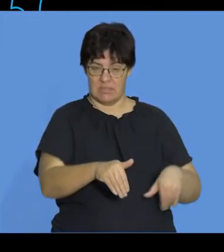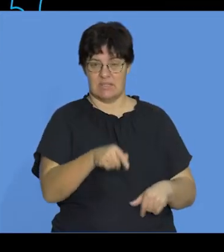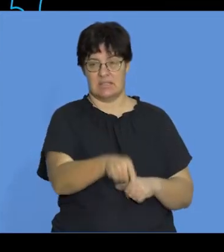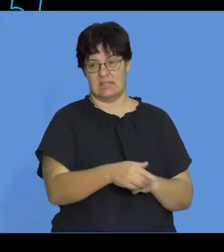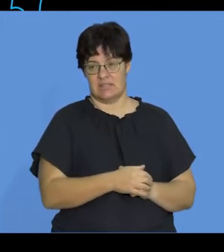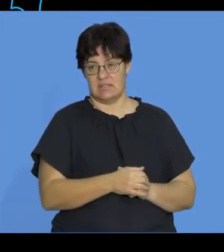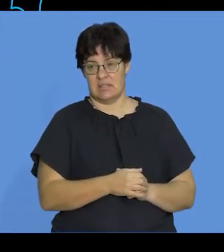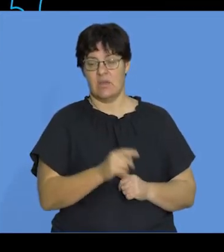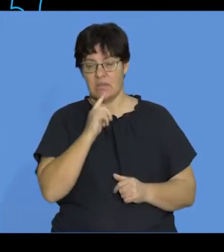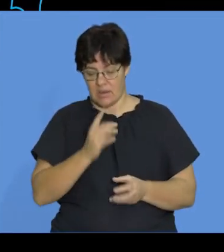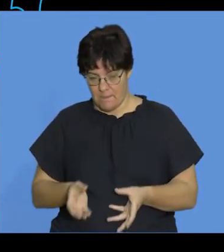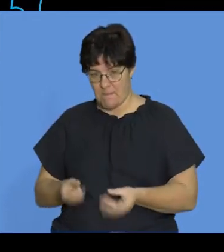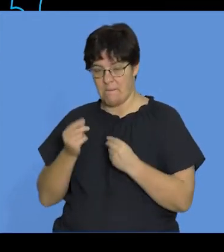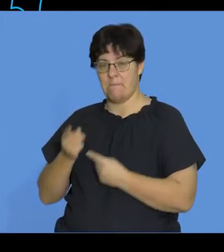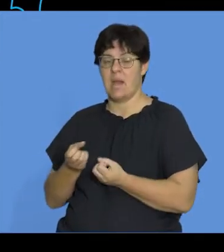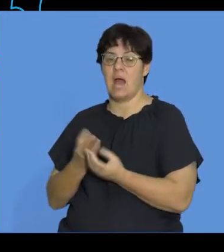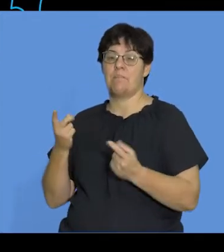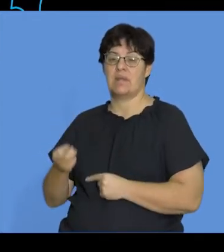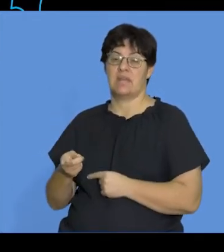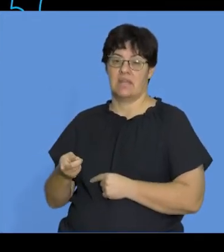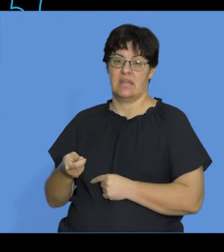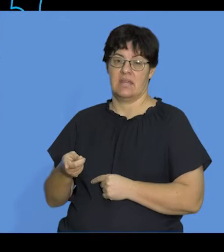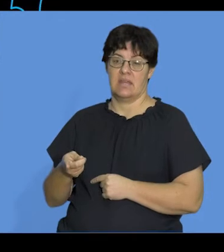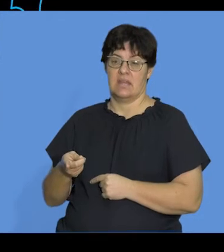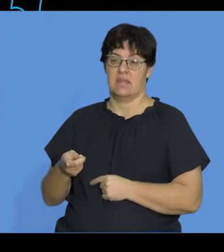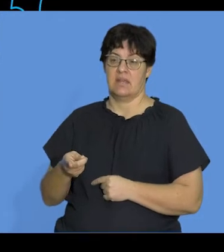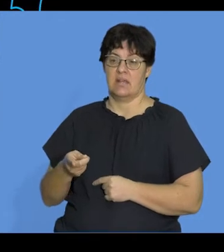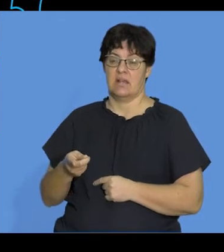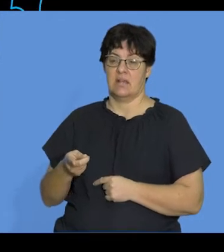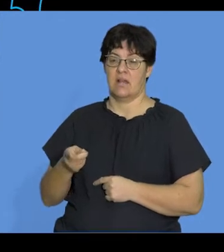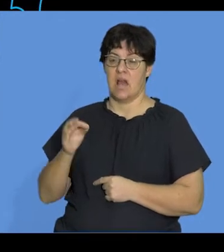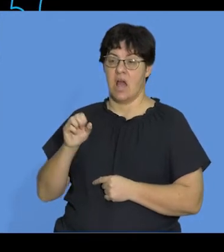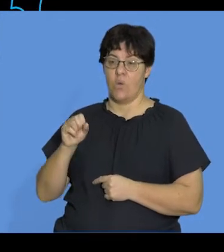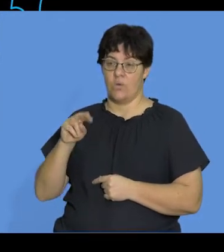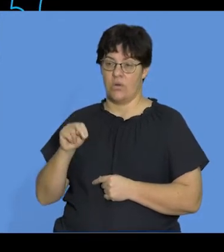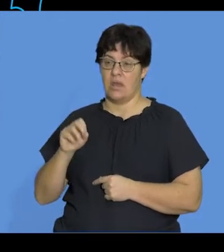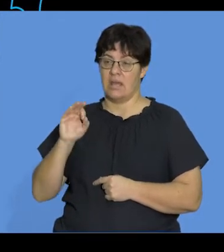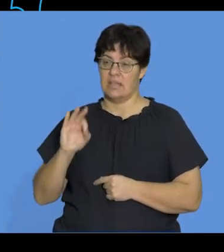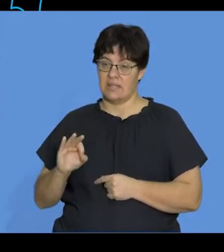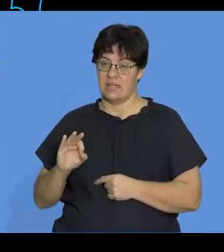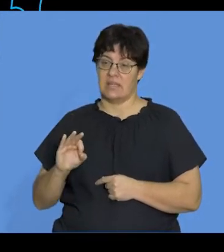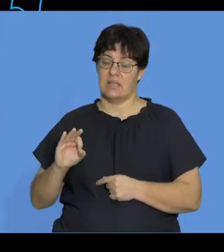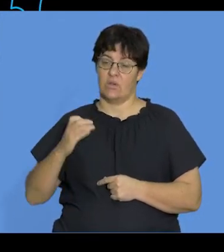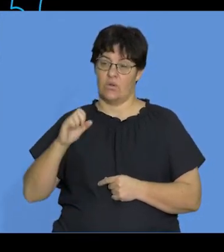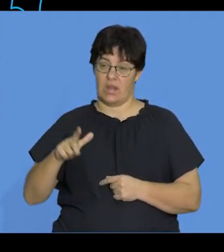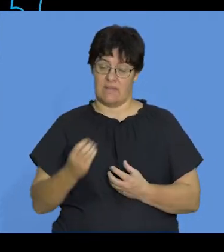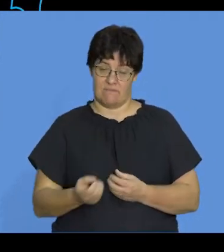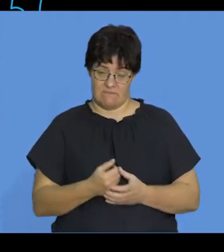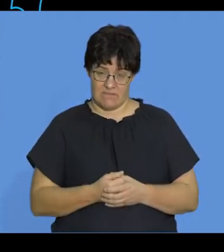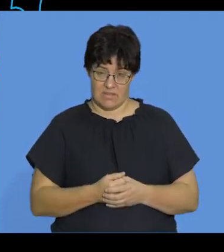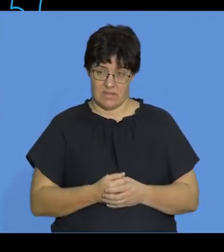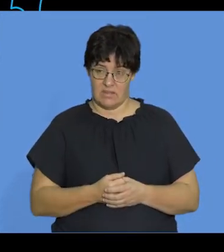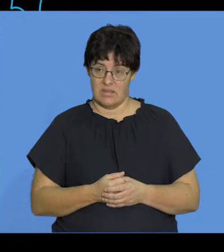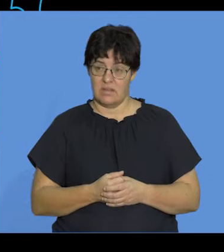the limiting reagent, which will determine the amount of iron 3 chloride that will be formed. So if chlorine is